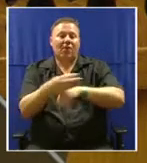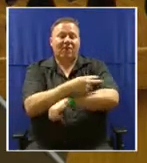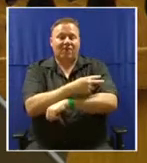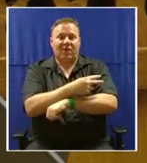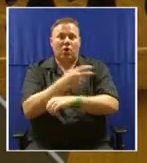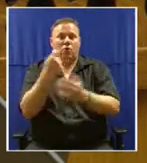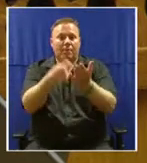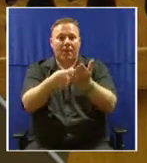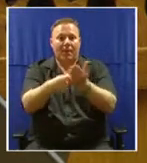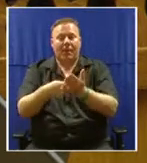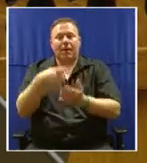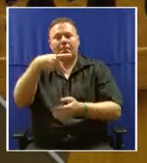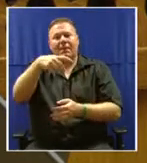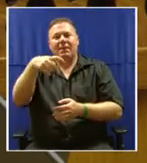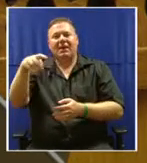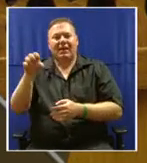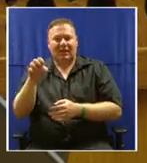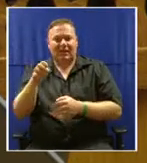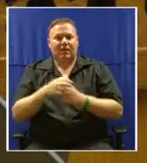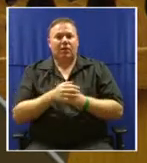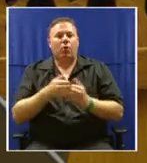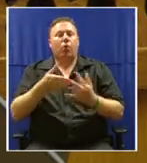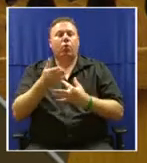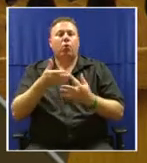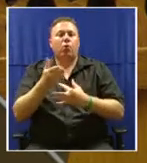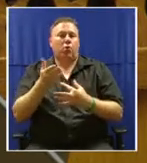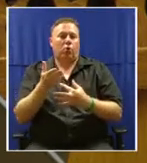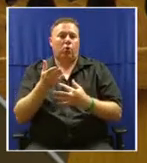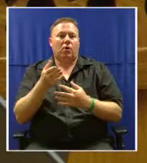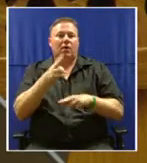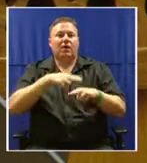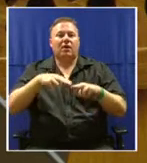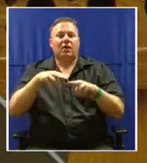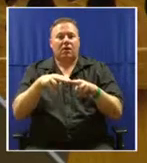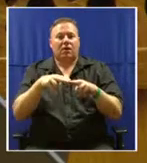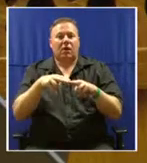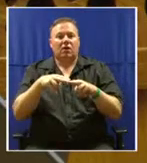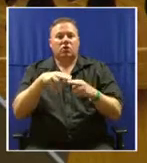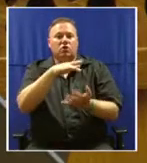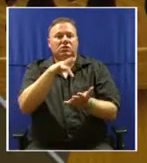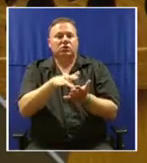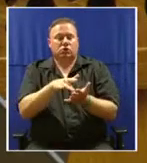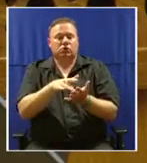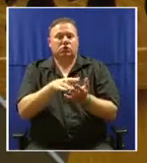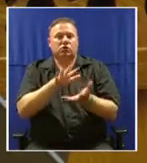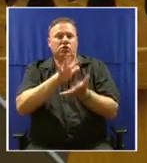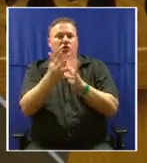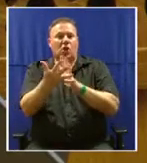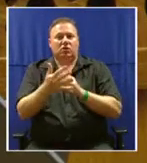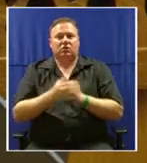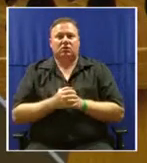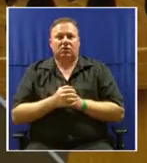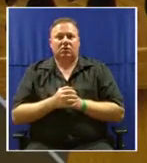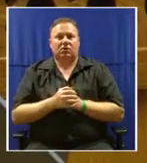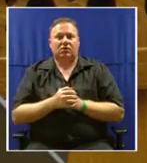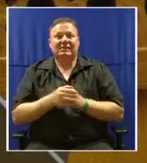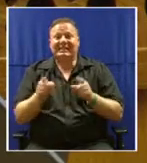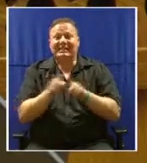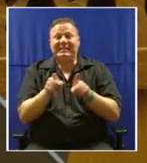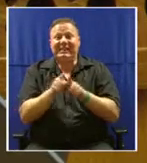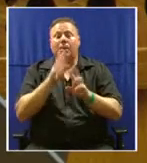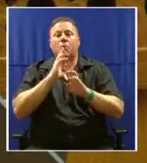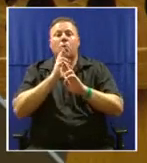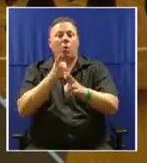state bodies during the national state of disaster. As it reported last week,